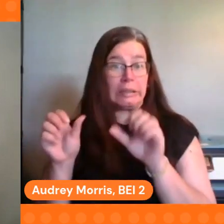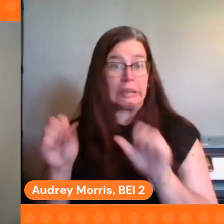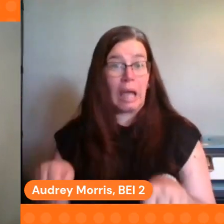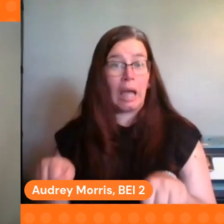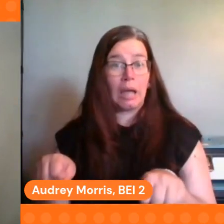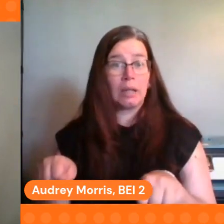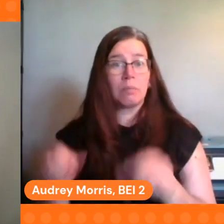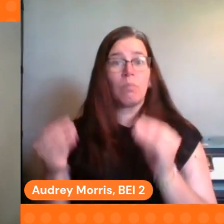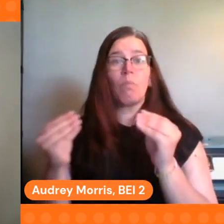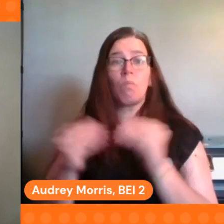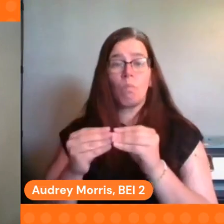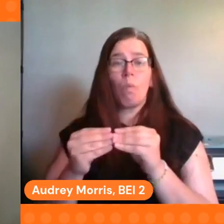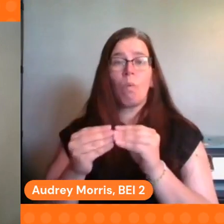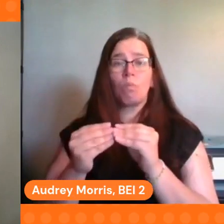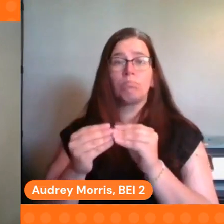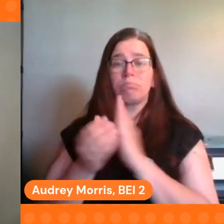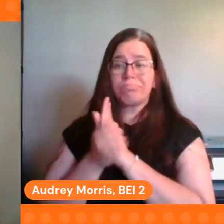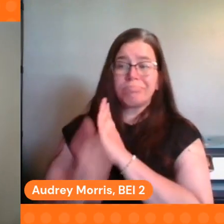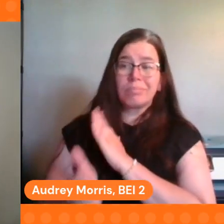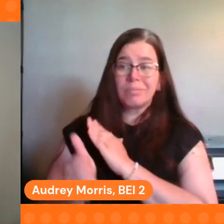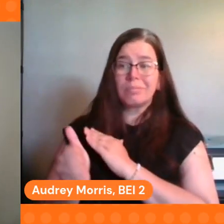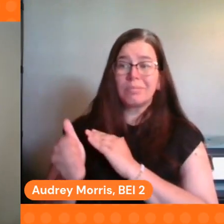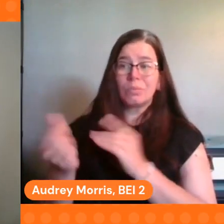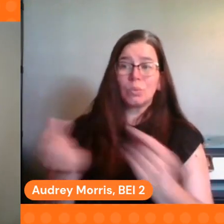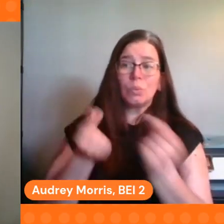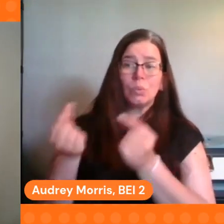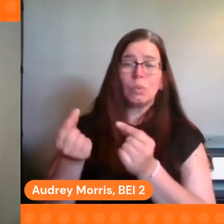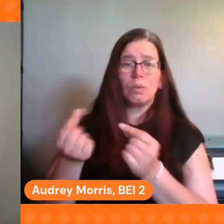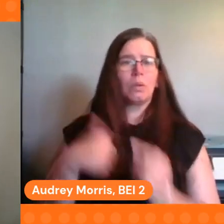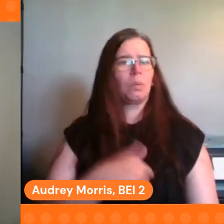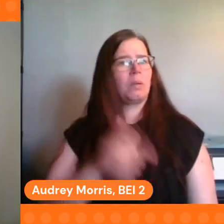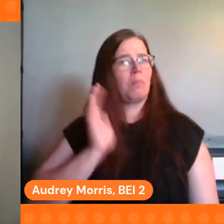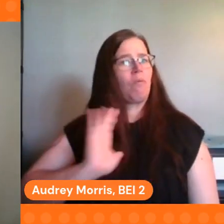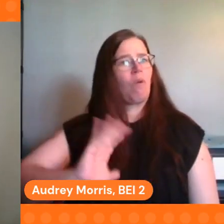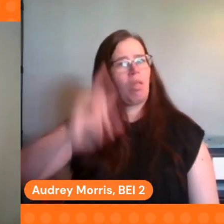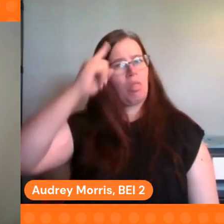increasingly able to do things that we would have thought of as being creative.